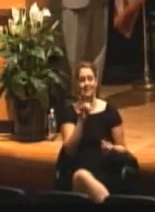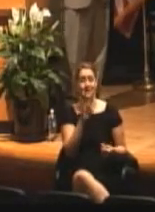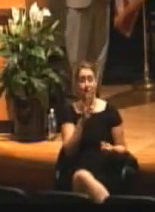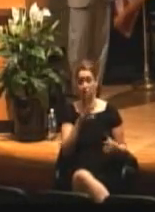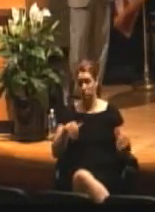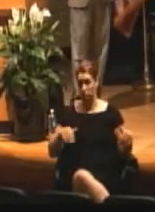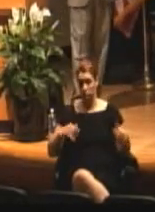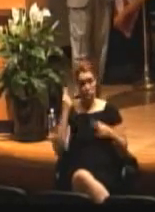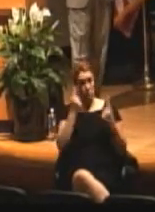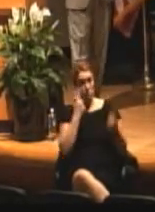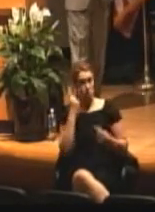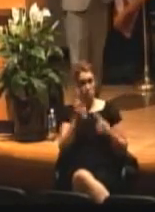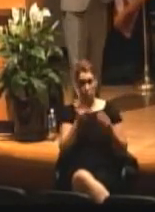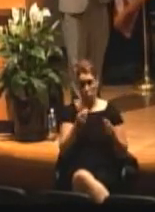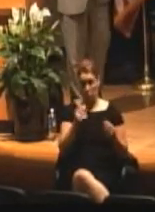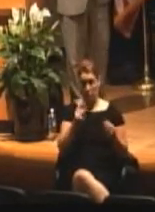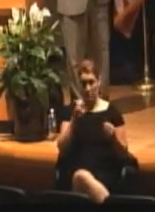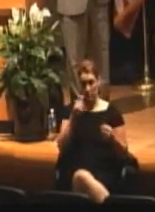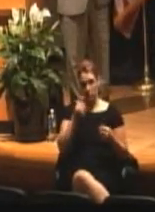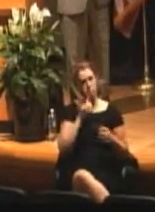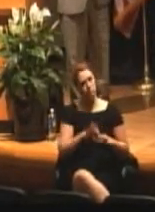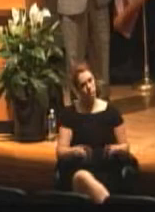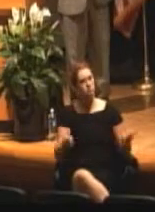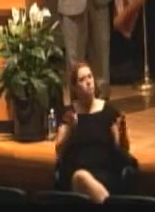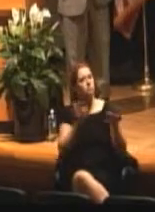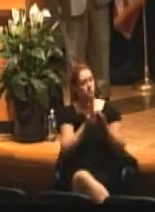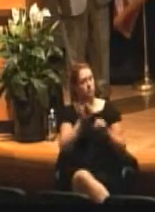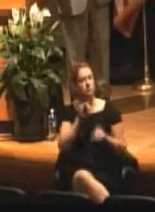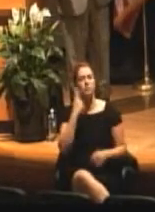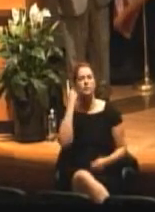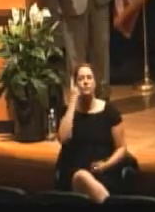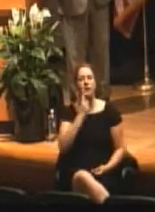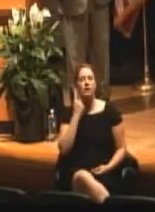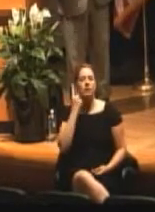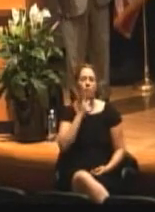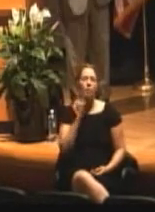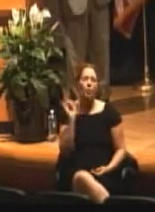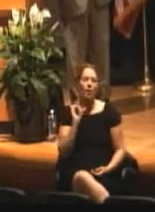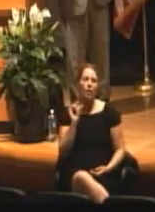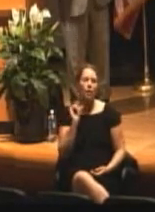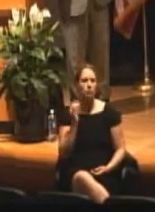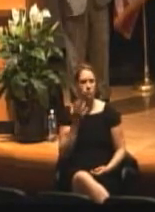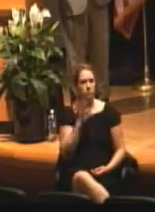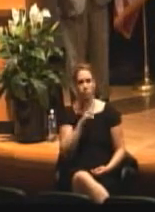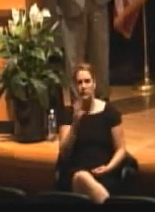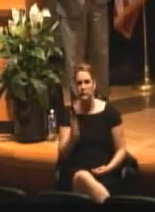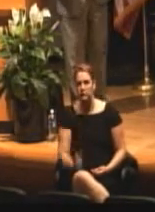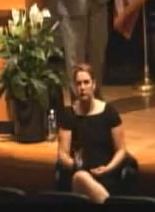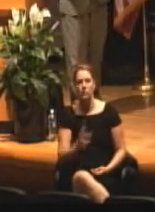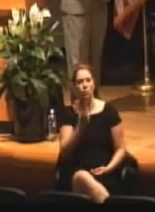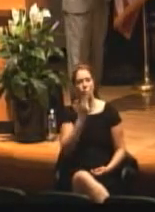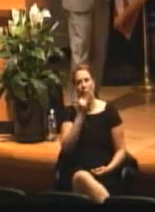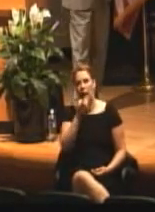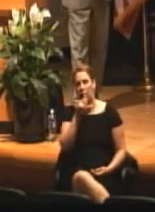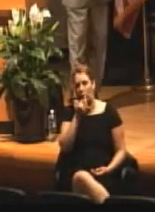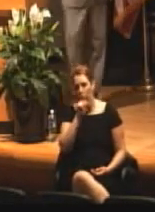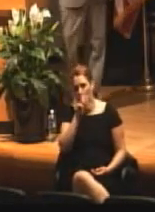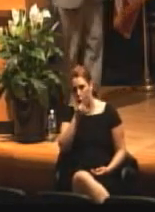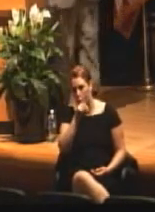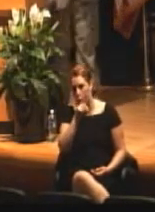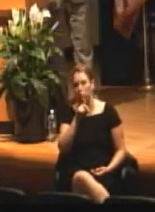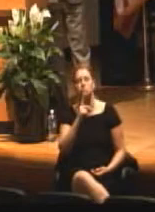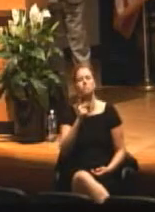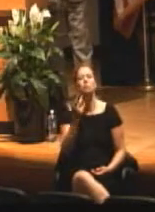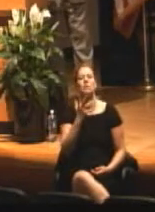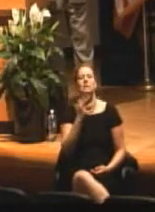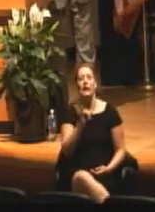account or take that into consideration. You know, if you're looking in whatever, Westerville or Hilliard or wherever it might be, what the tax